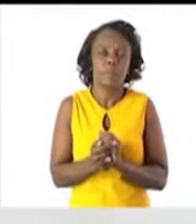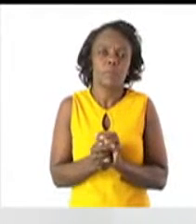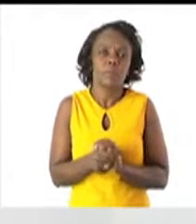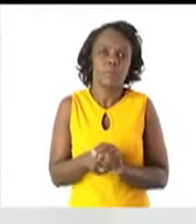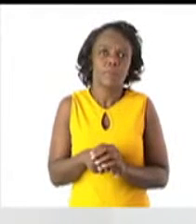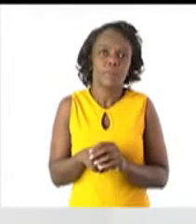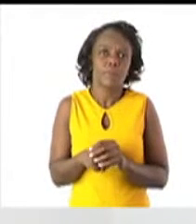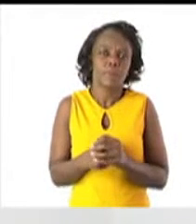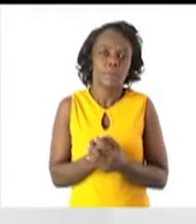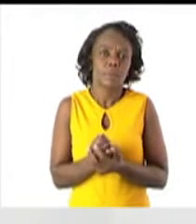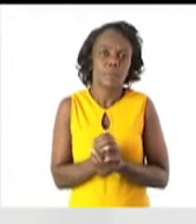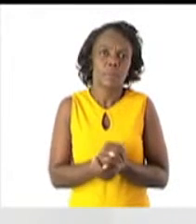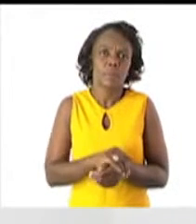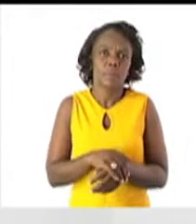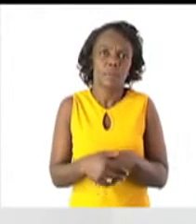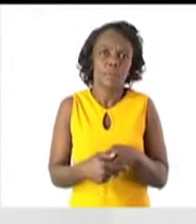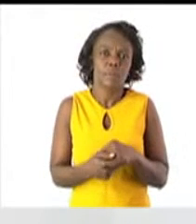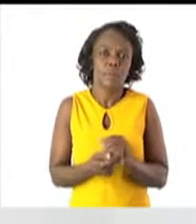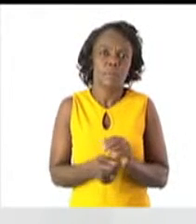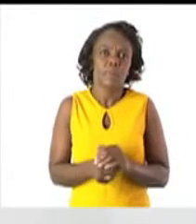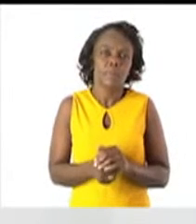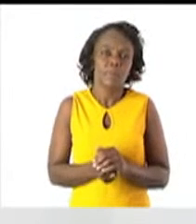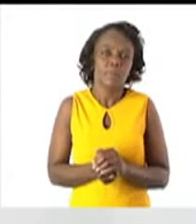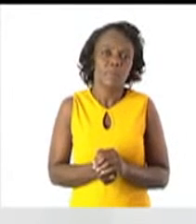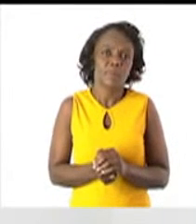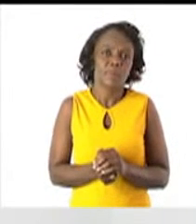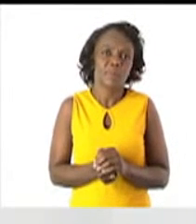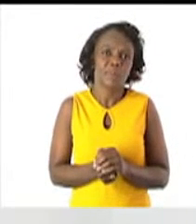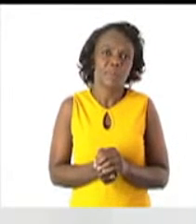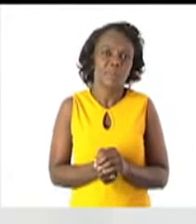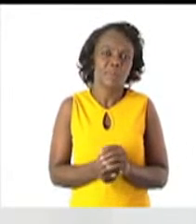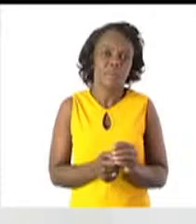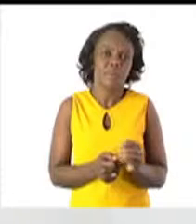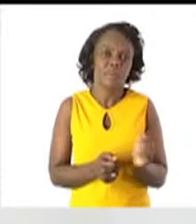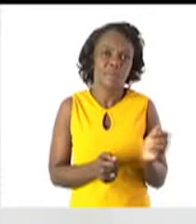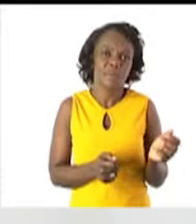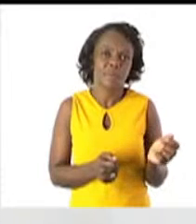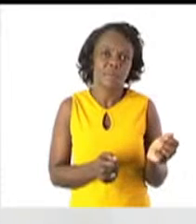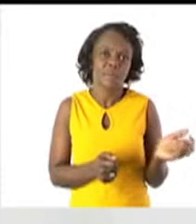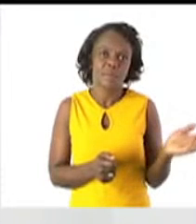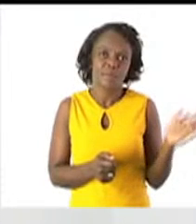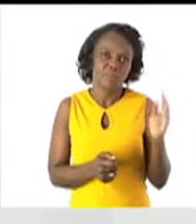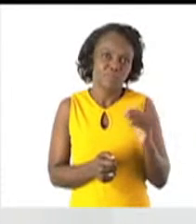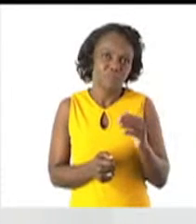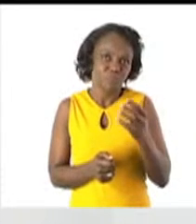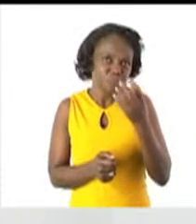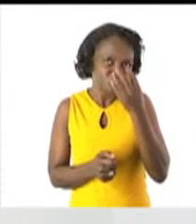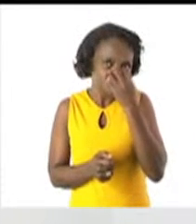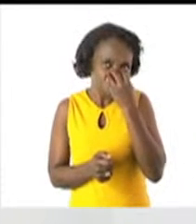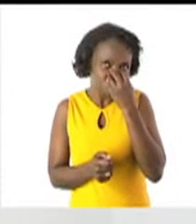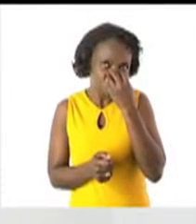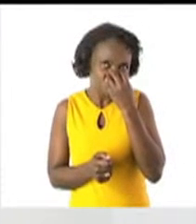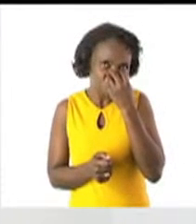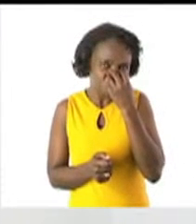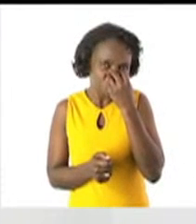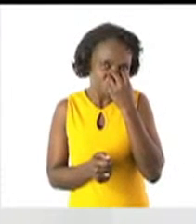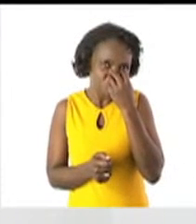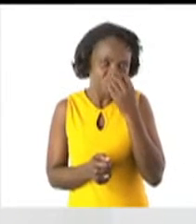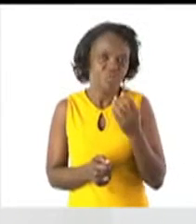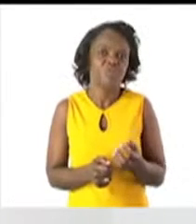fingers. That's it. We can do that every time in order to take out the